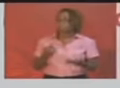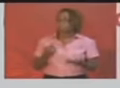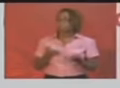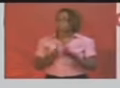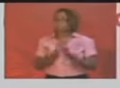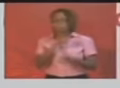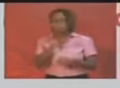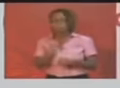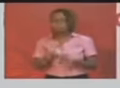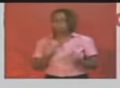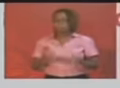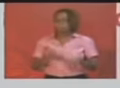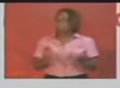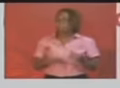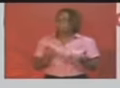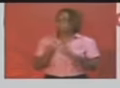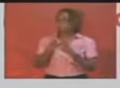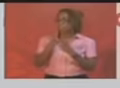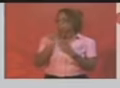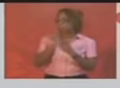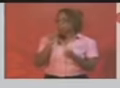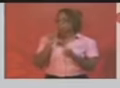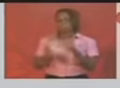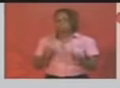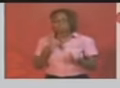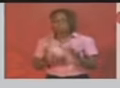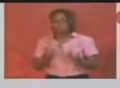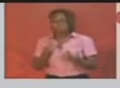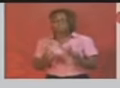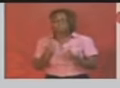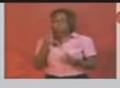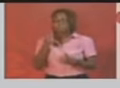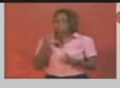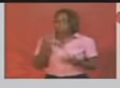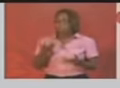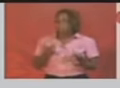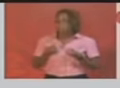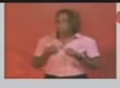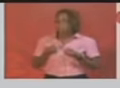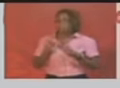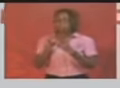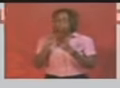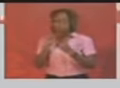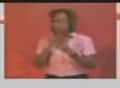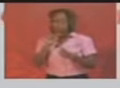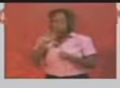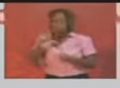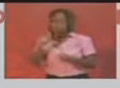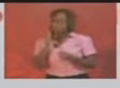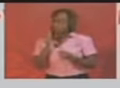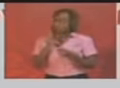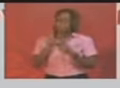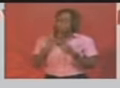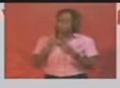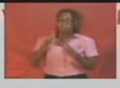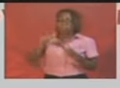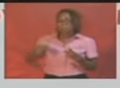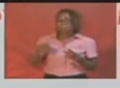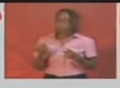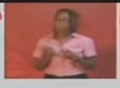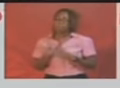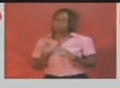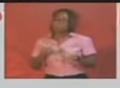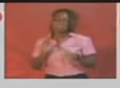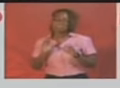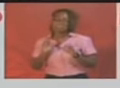so thanks, Prior. So the 2,000 vaccines, I think Dr. Hines would have mentioned, would have come in late last week. they were taken to